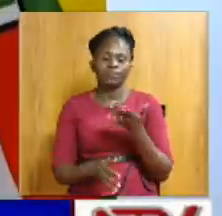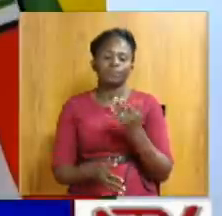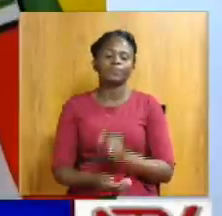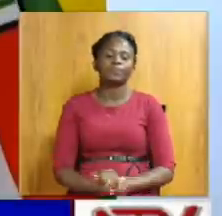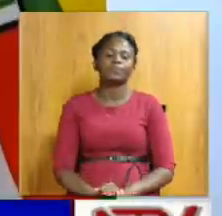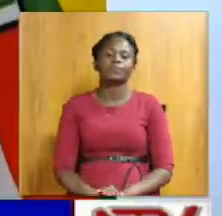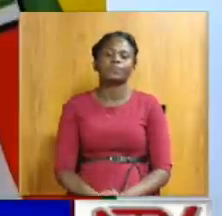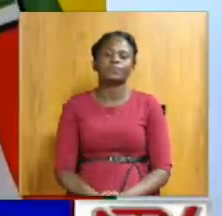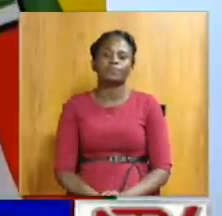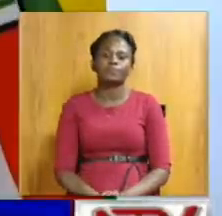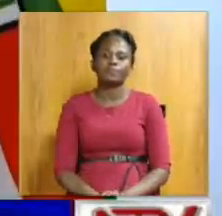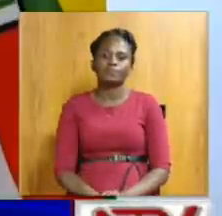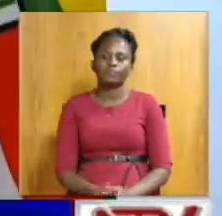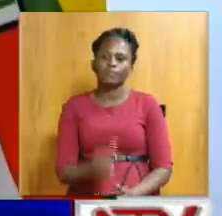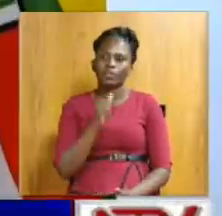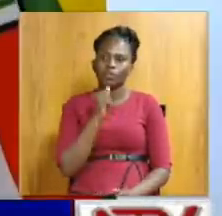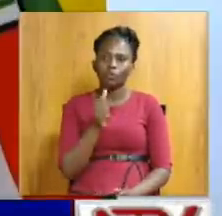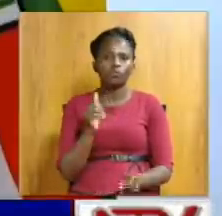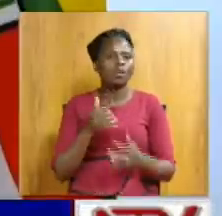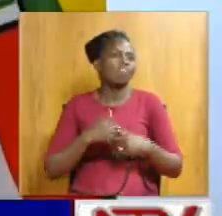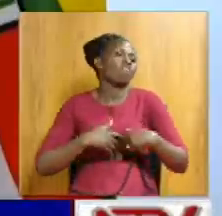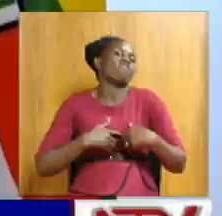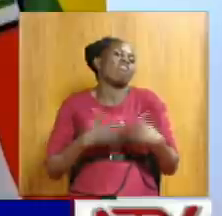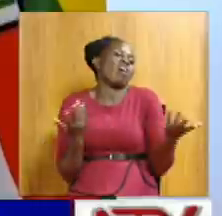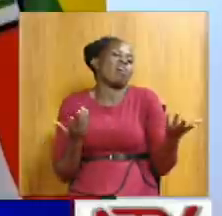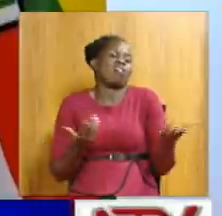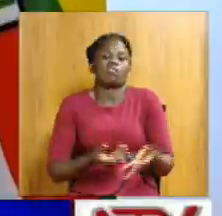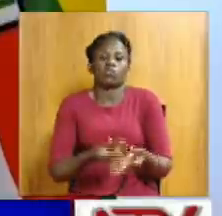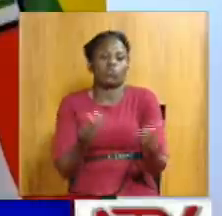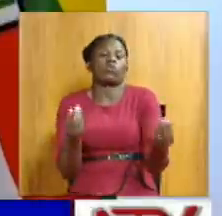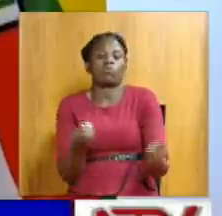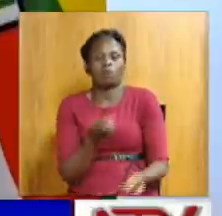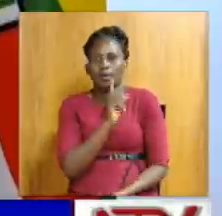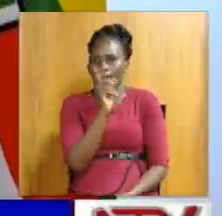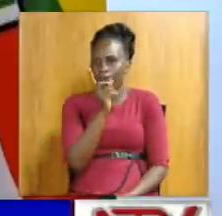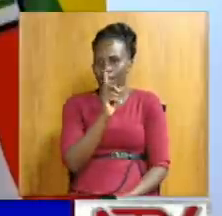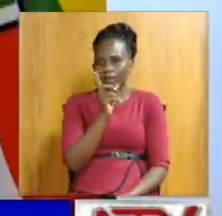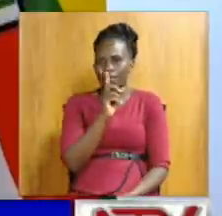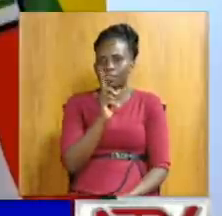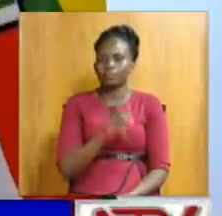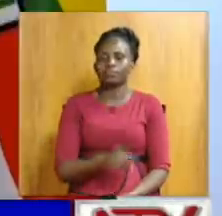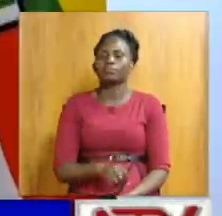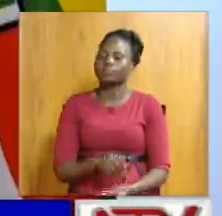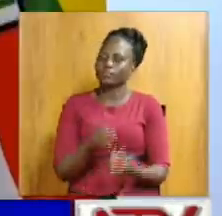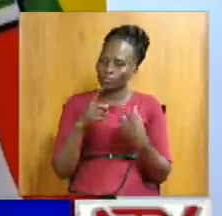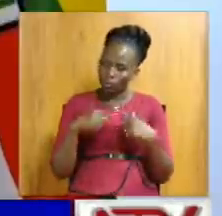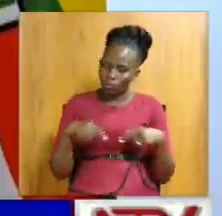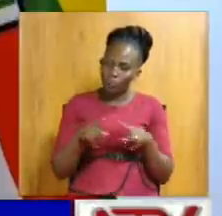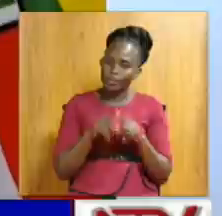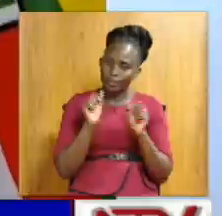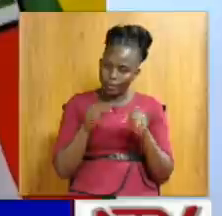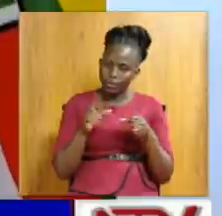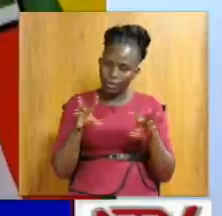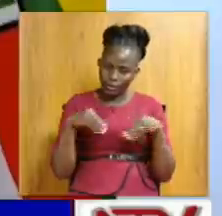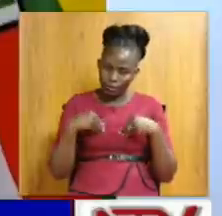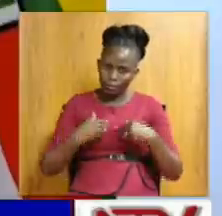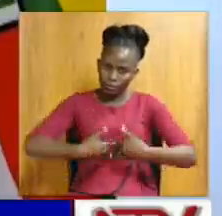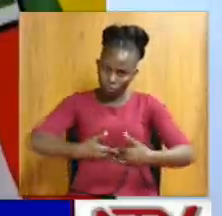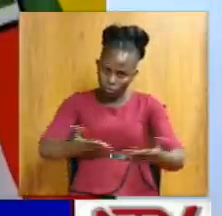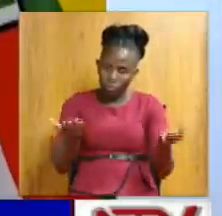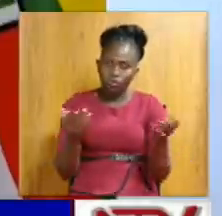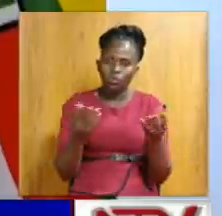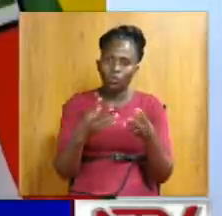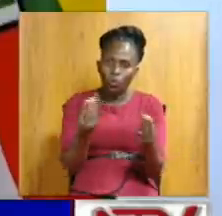It's not just to Maragagenda. we are going, but with some